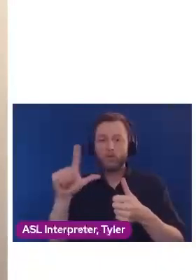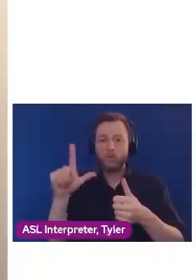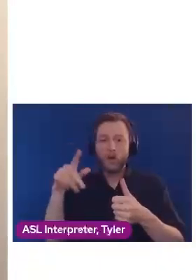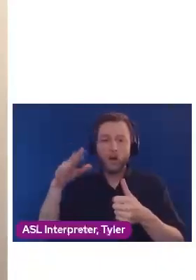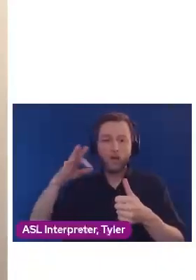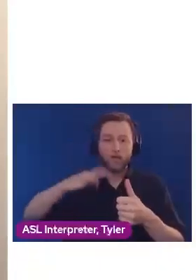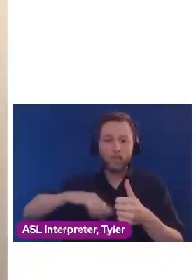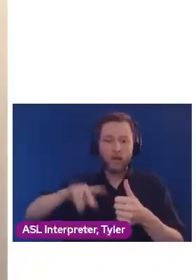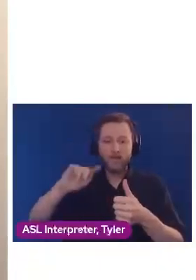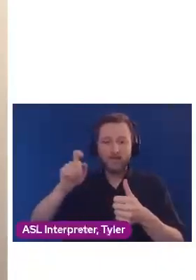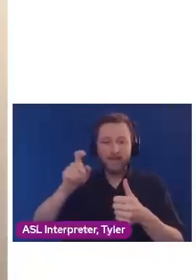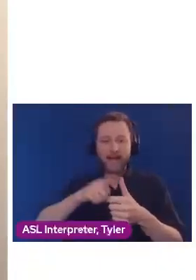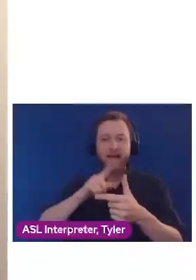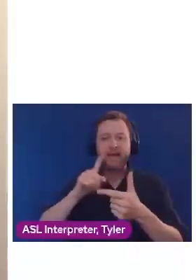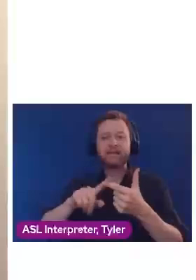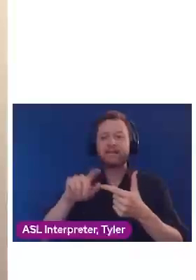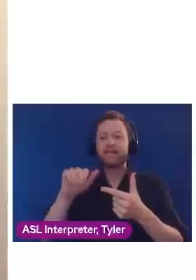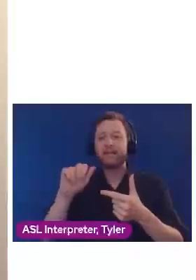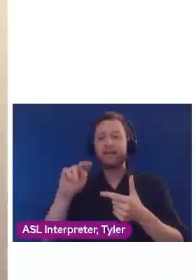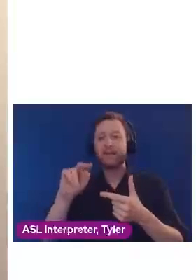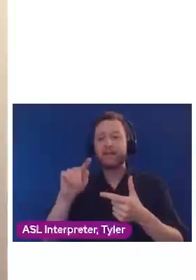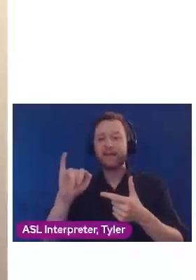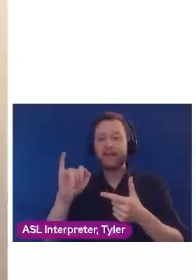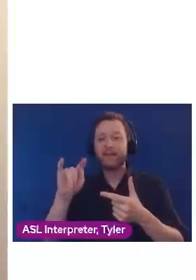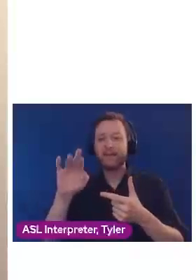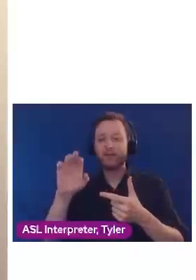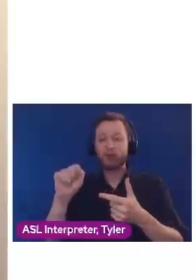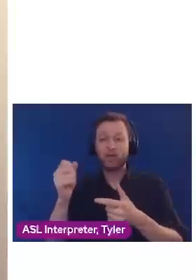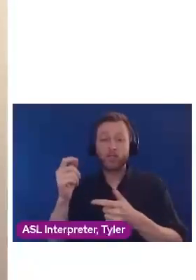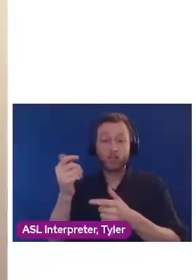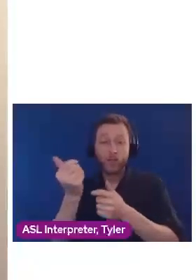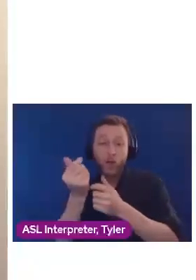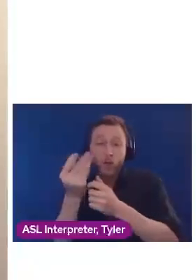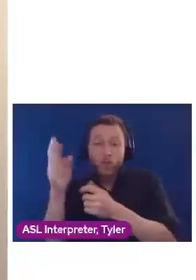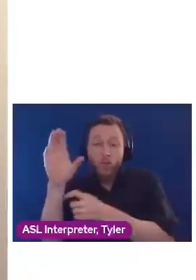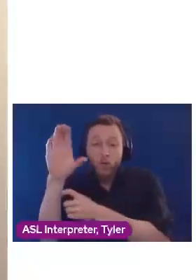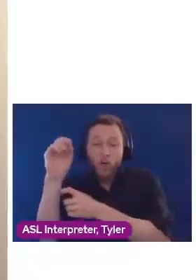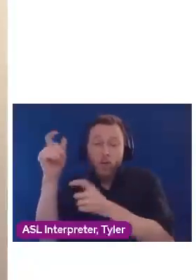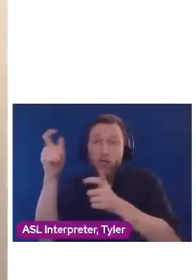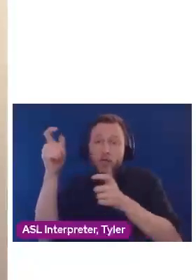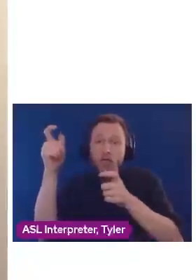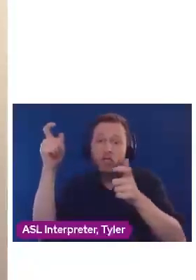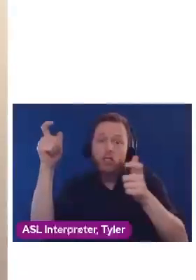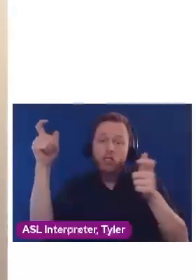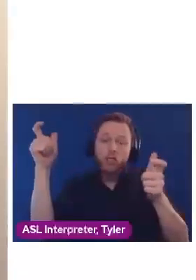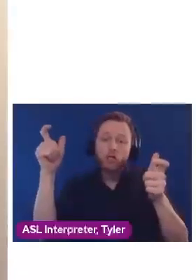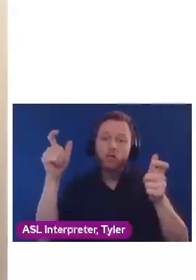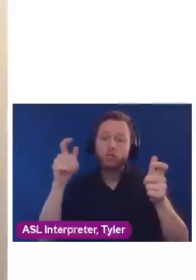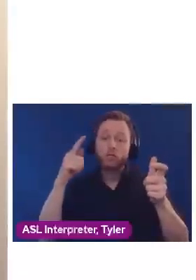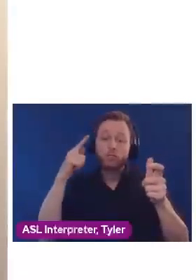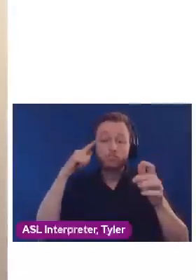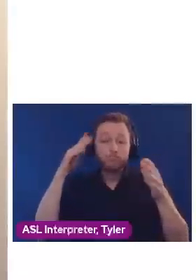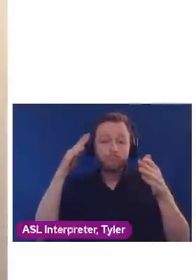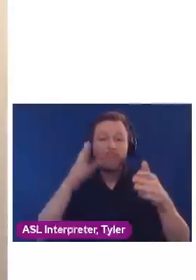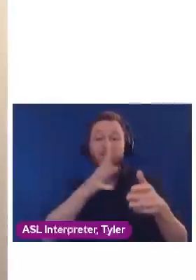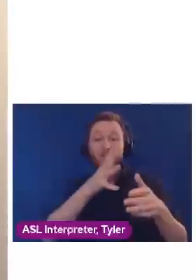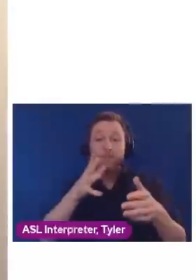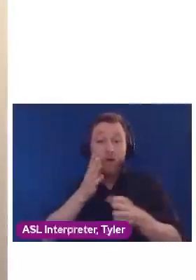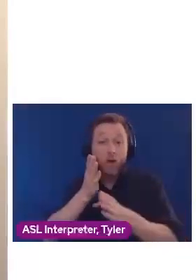We got to break up these companies that are in big ag, these companies that are,